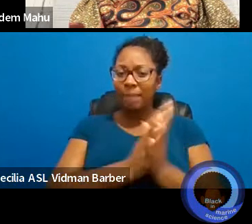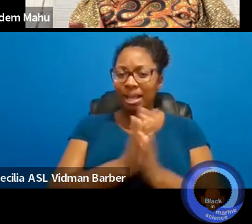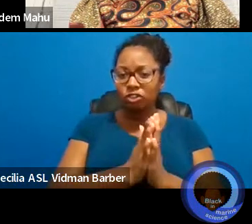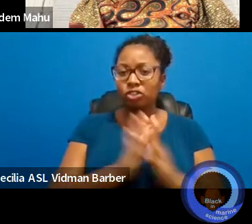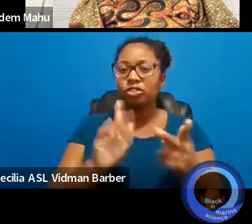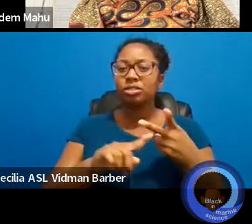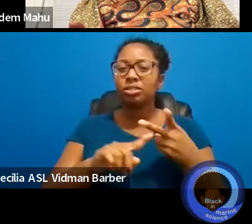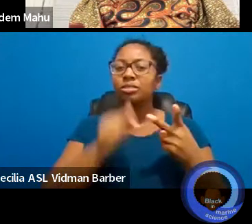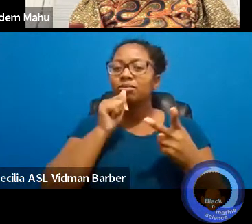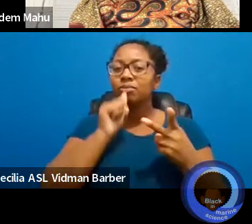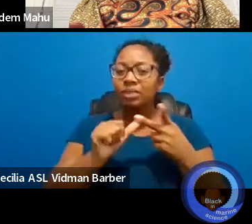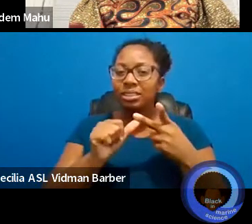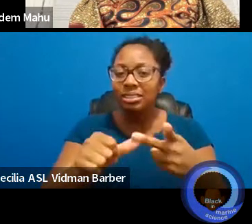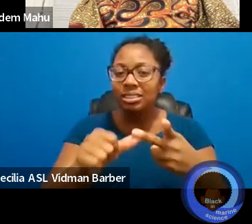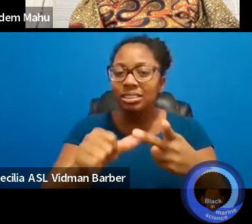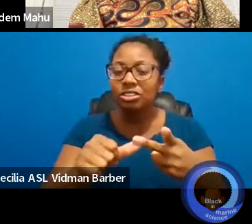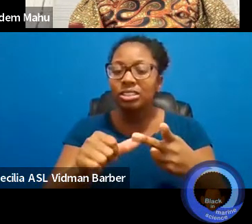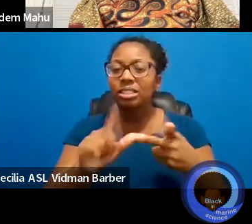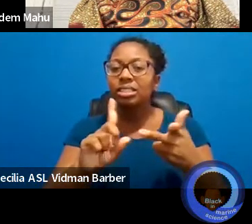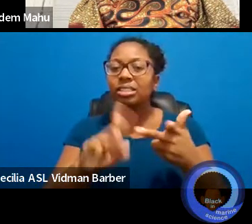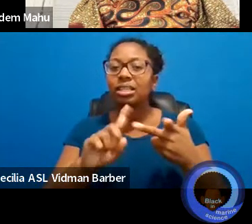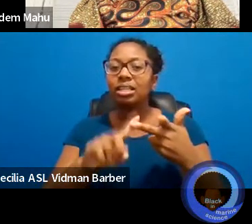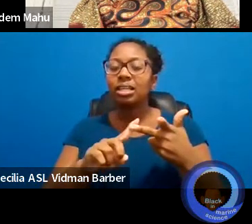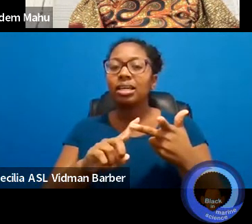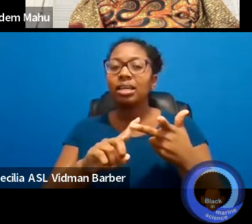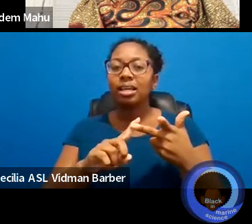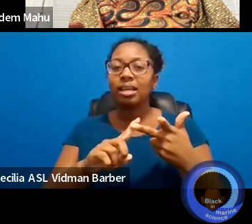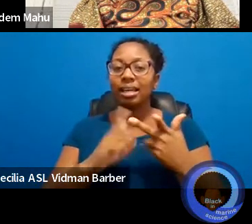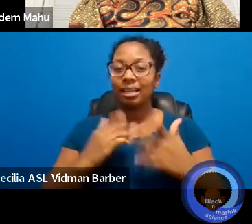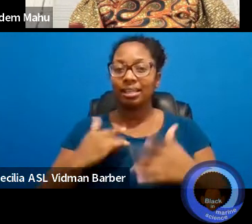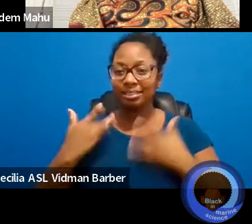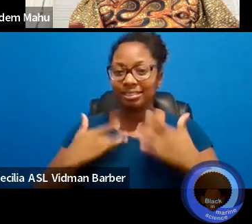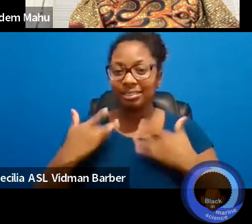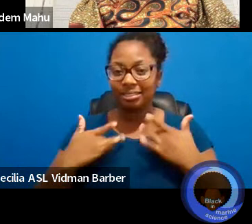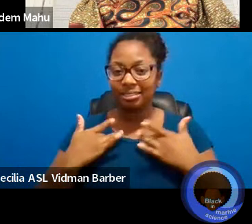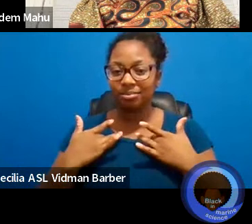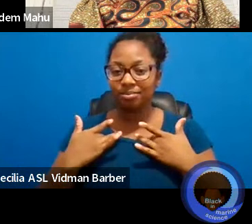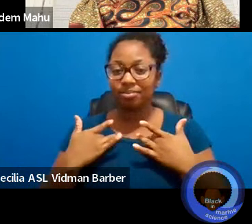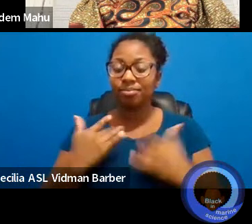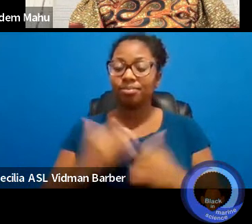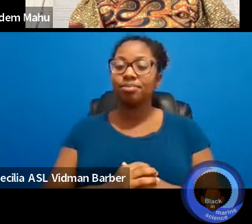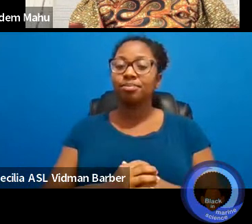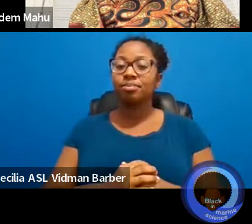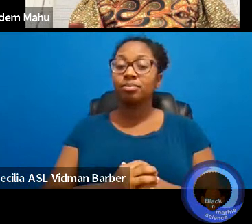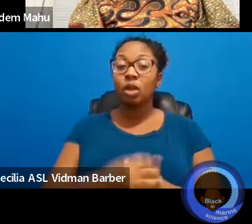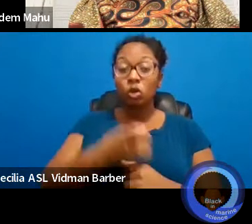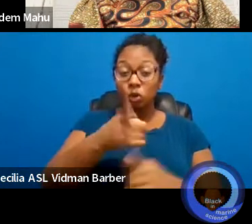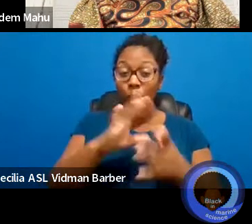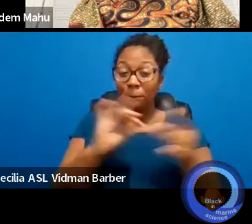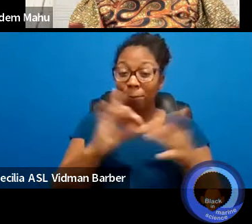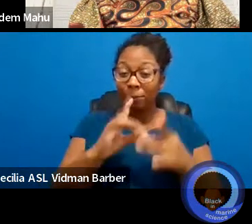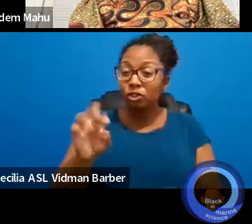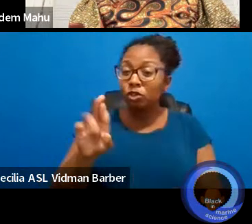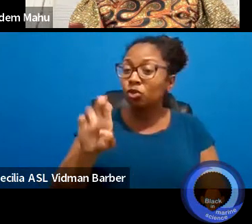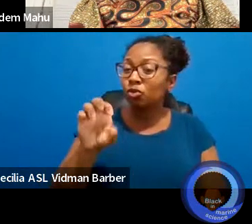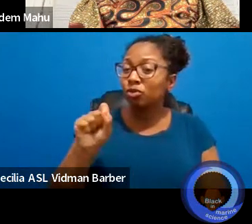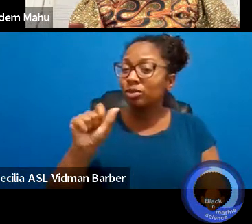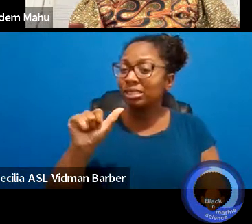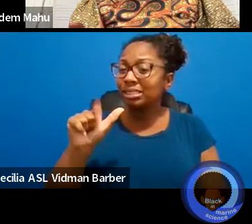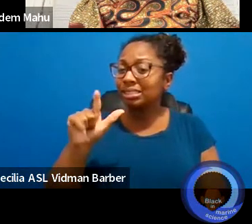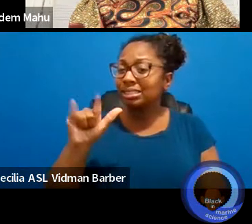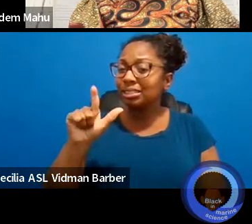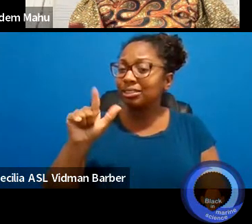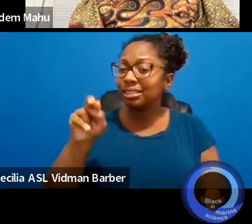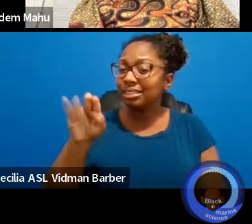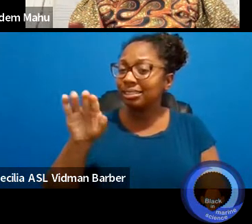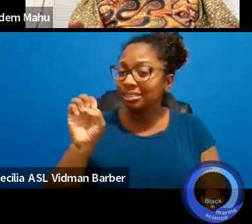and purpose. I think one thing that struck me first when you mentioned resilience at the beginning of the